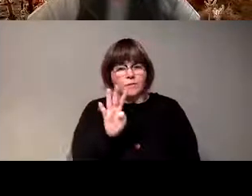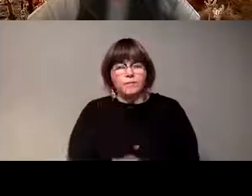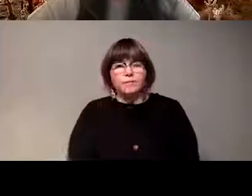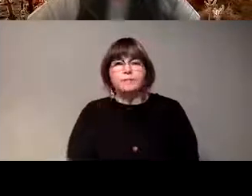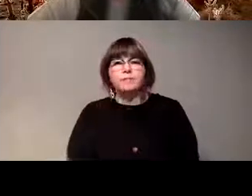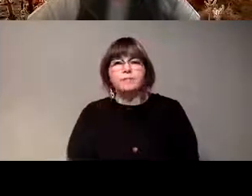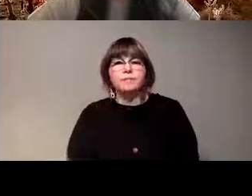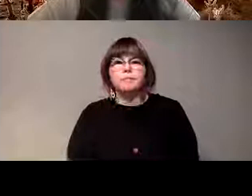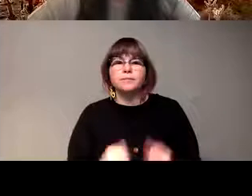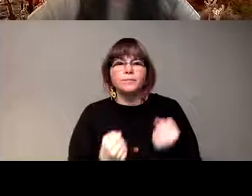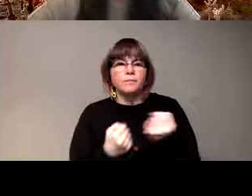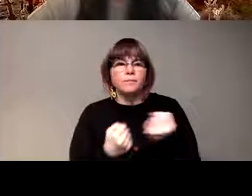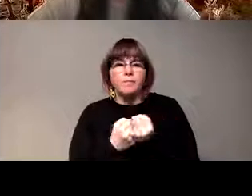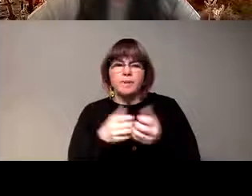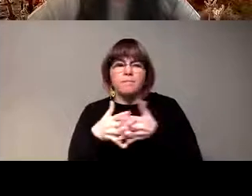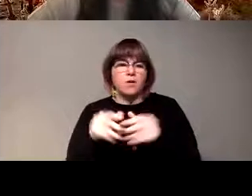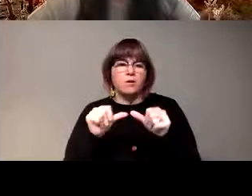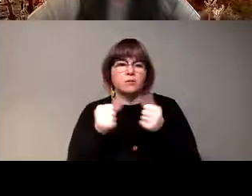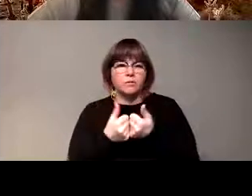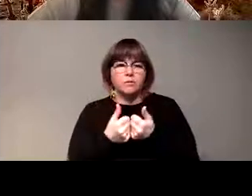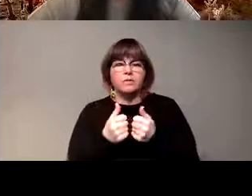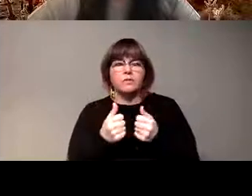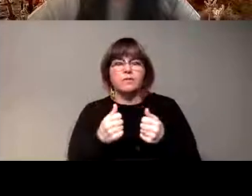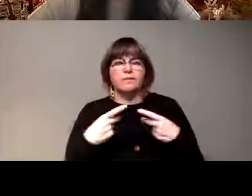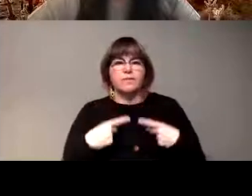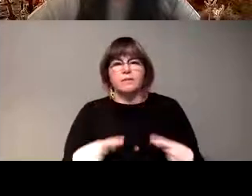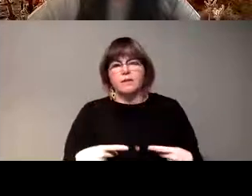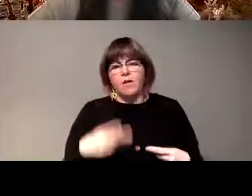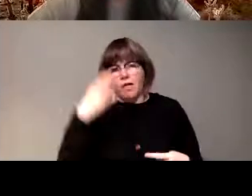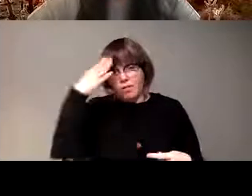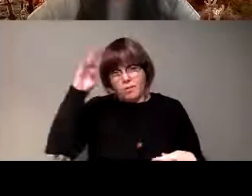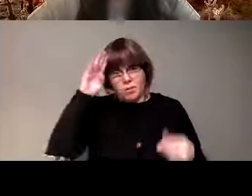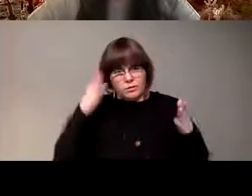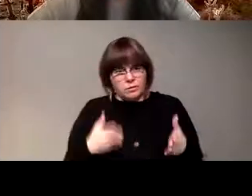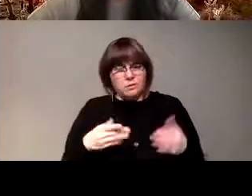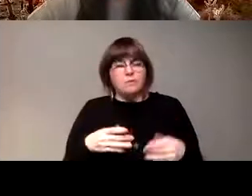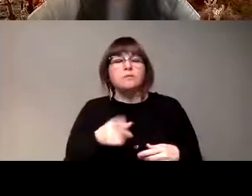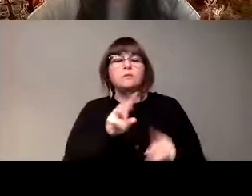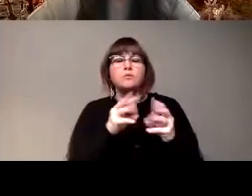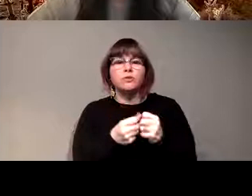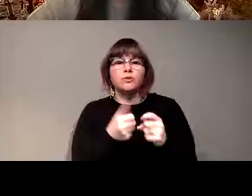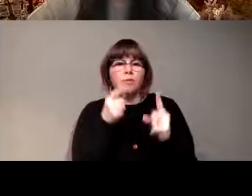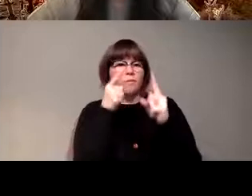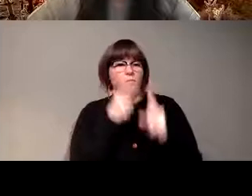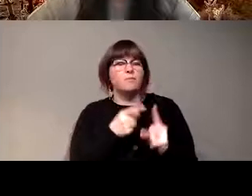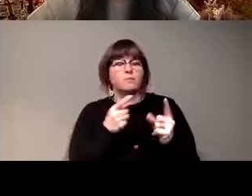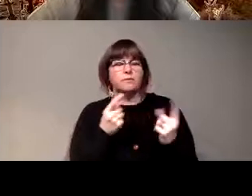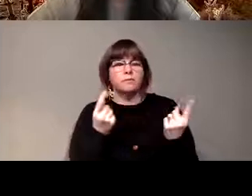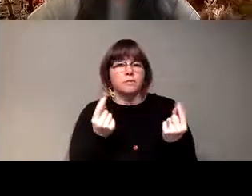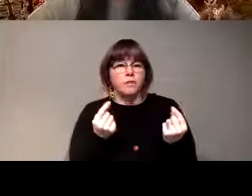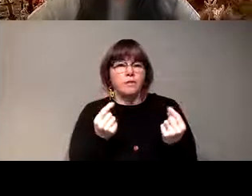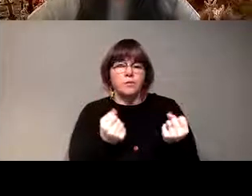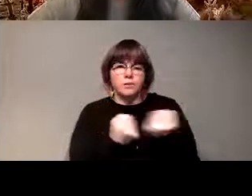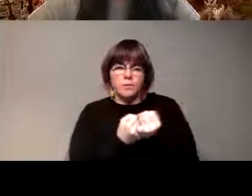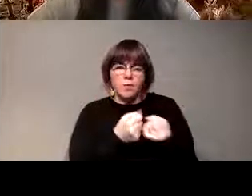It's sponsored by the American Association of Physical Anthropologists. And the workshop goals are specifically to support